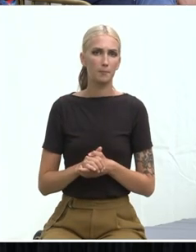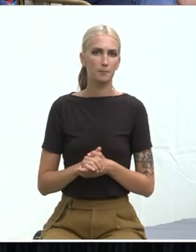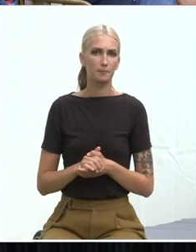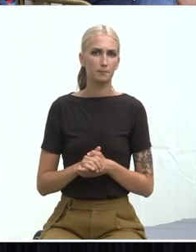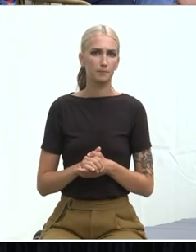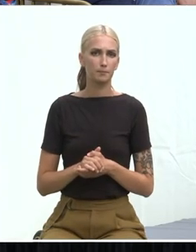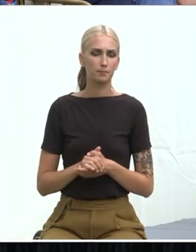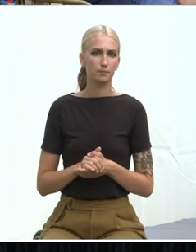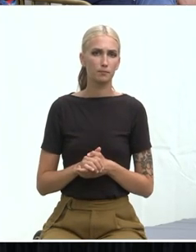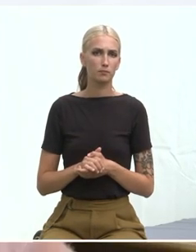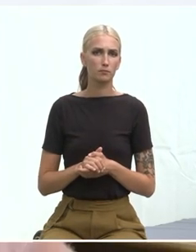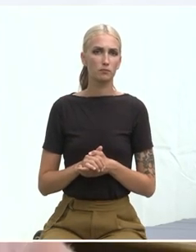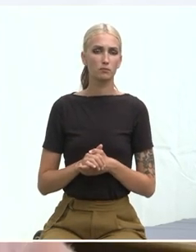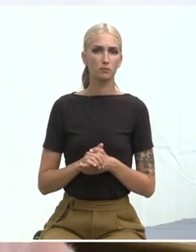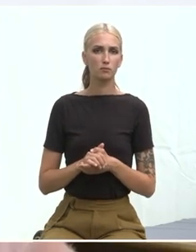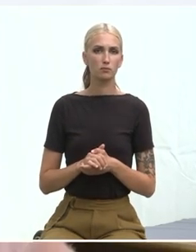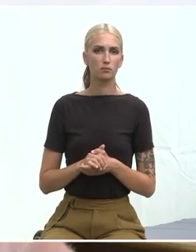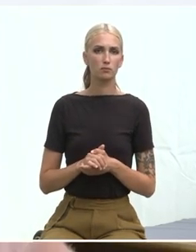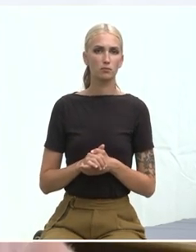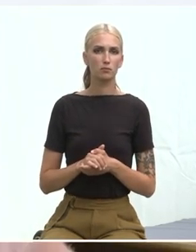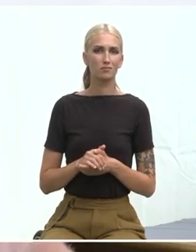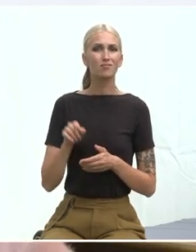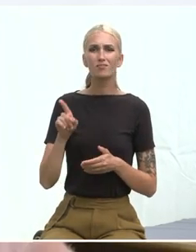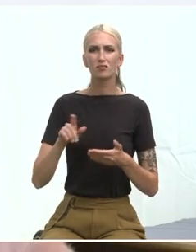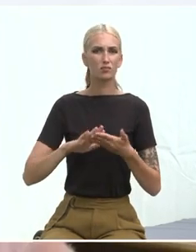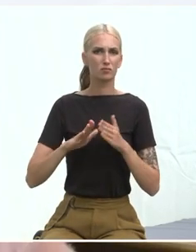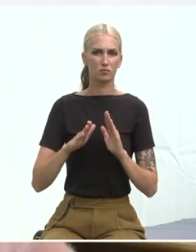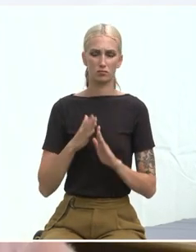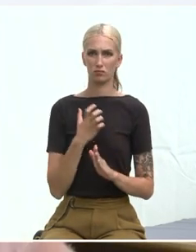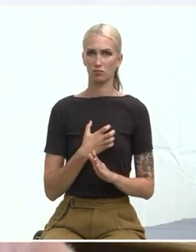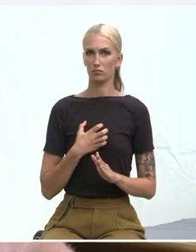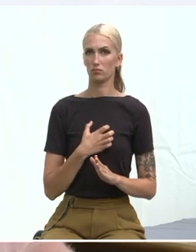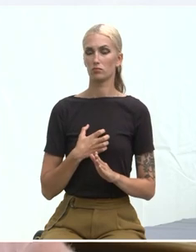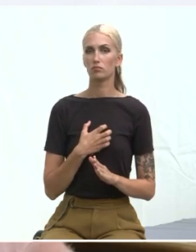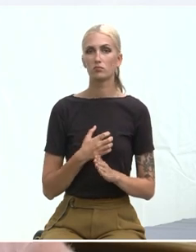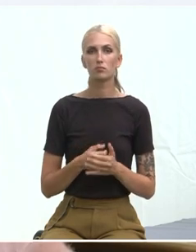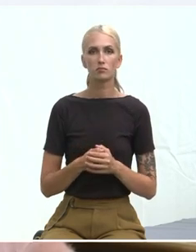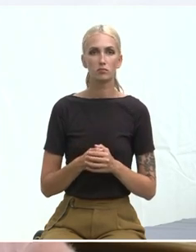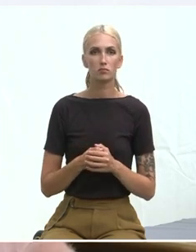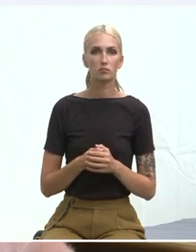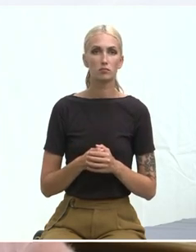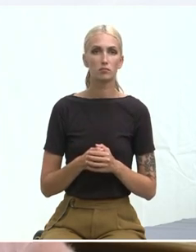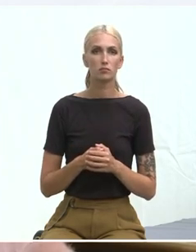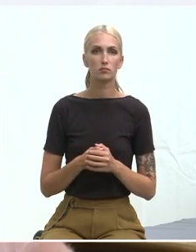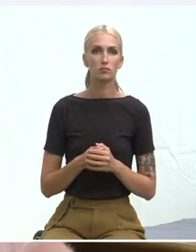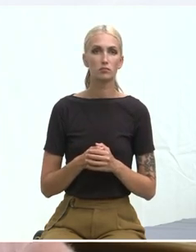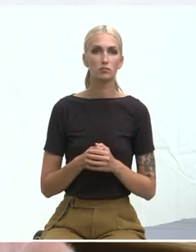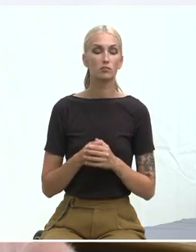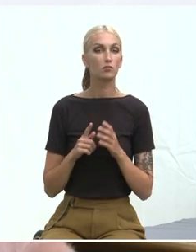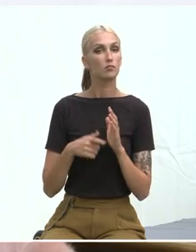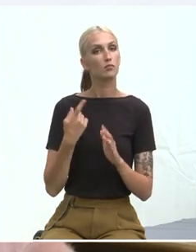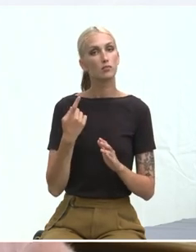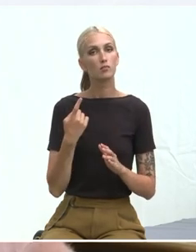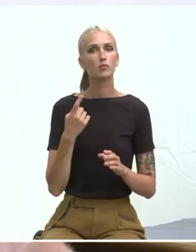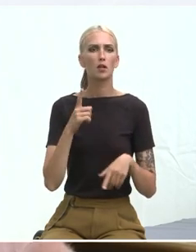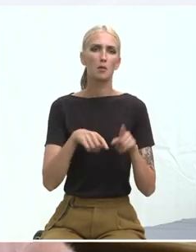situations that are the most prevalent ones. And then there are attitudes that are distinct in the armies